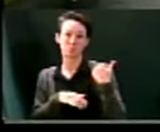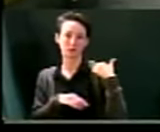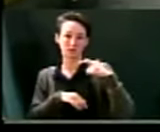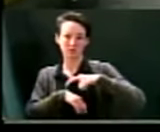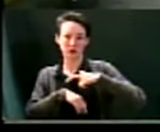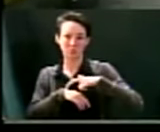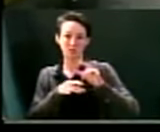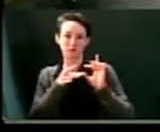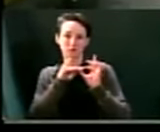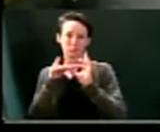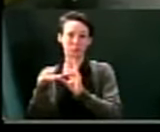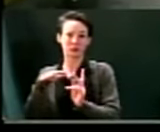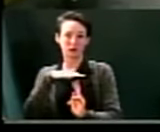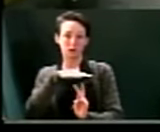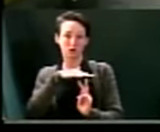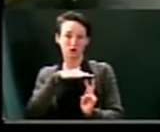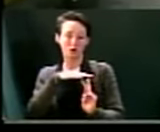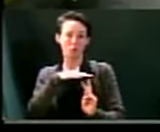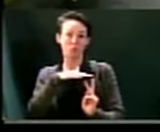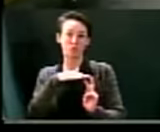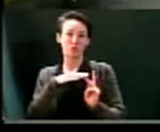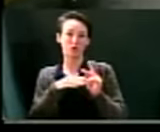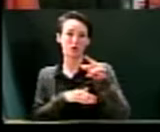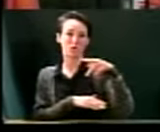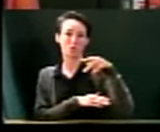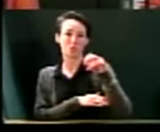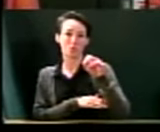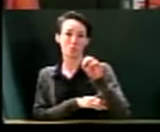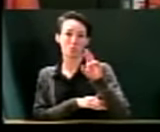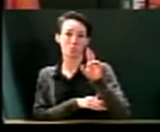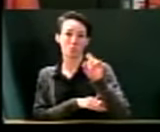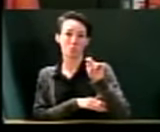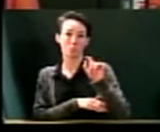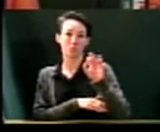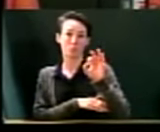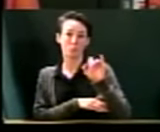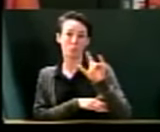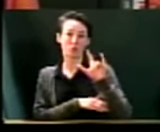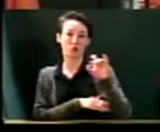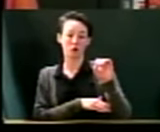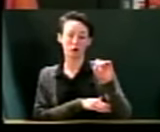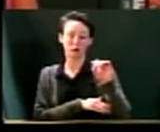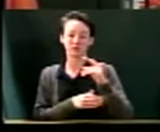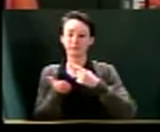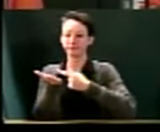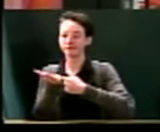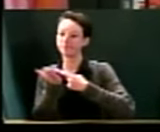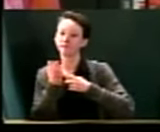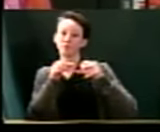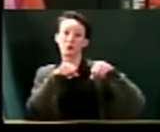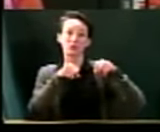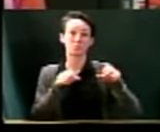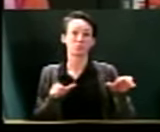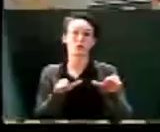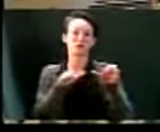the kindergarten portfolio. So discussion and possible action on kindergarten portfolio.